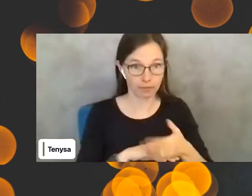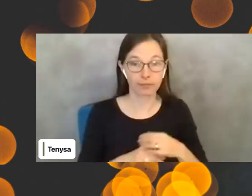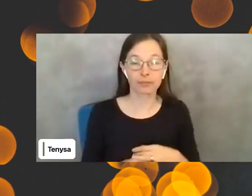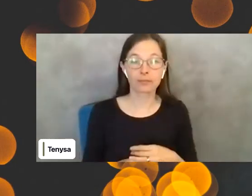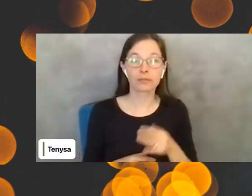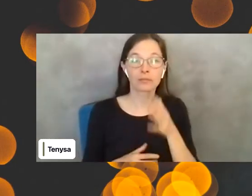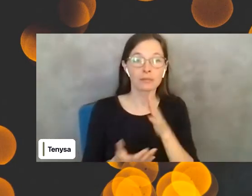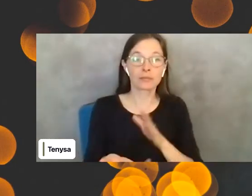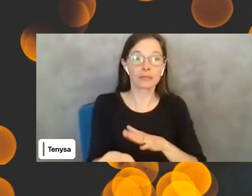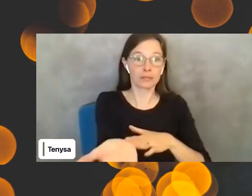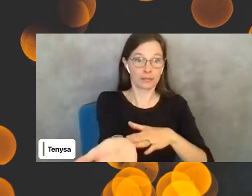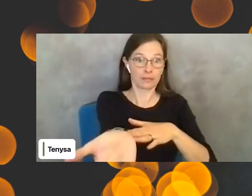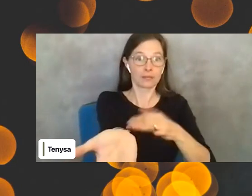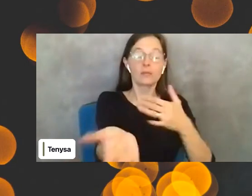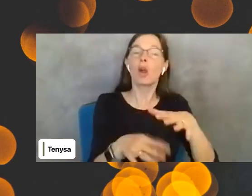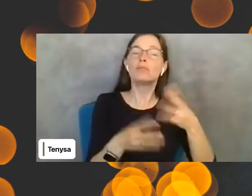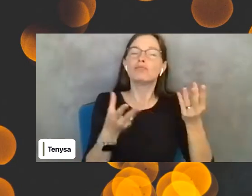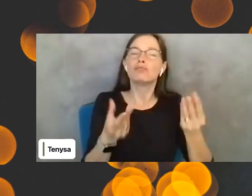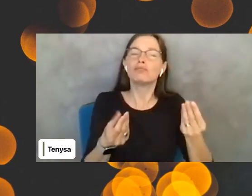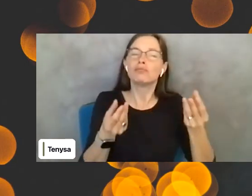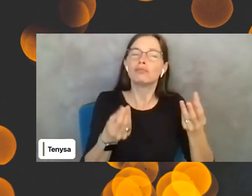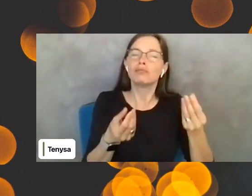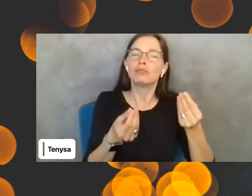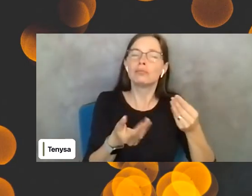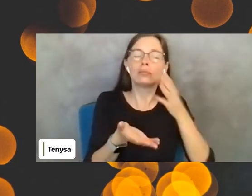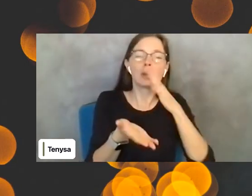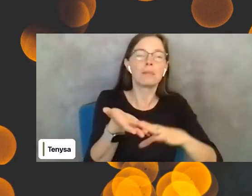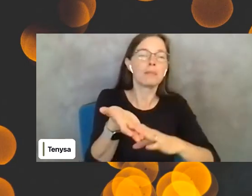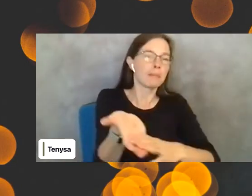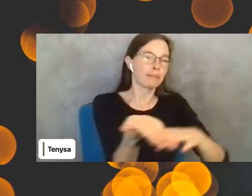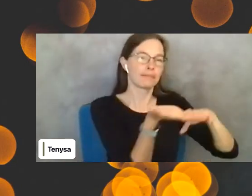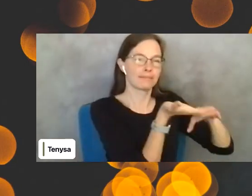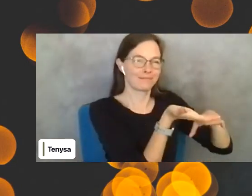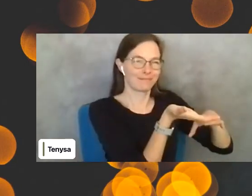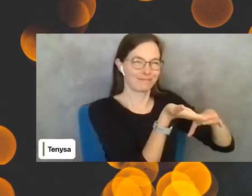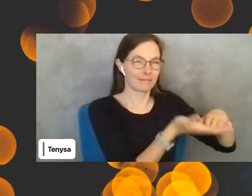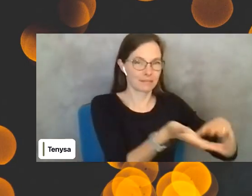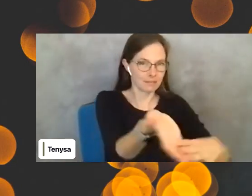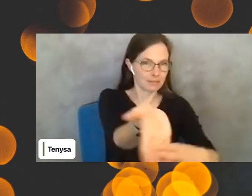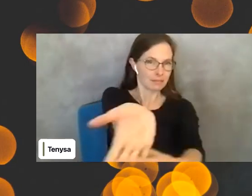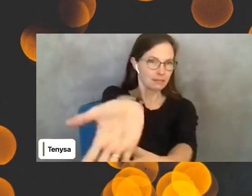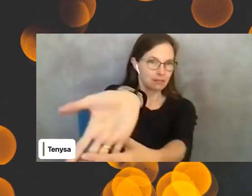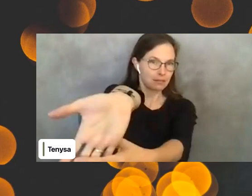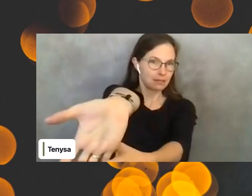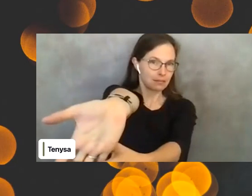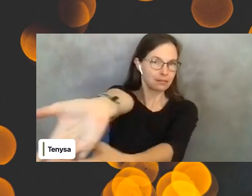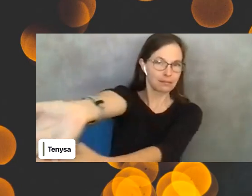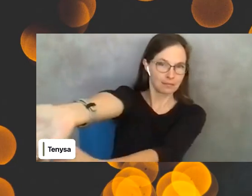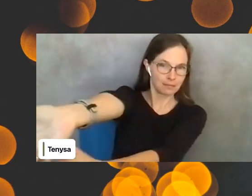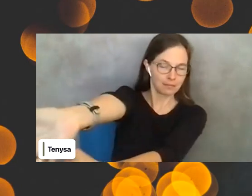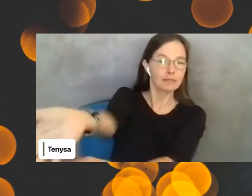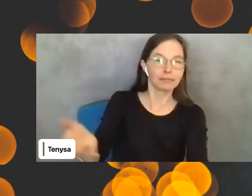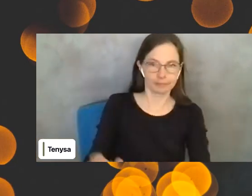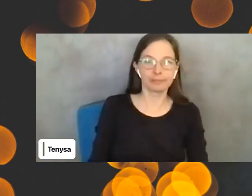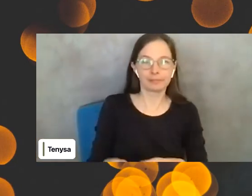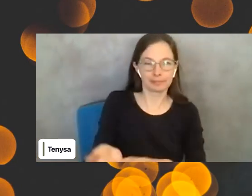extend the arm forwards and very gently pull down our arm. So we stretch this side. You're going to